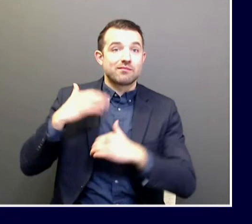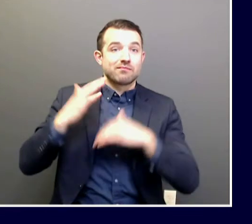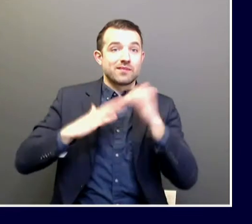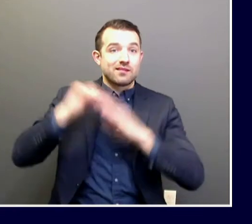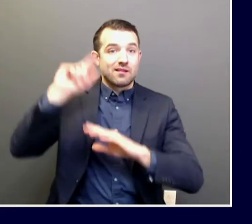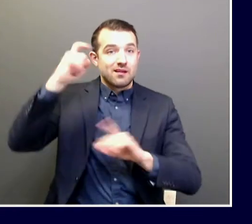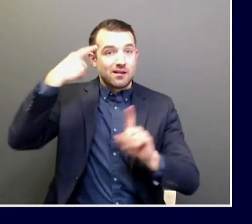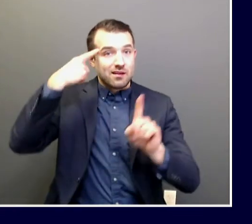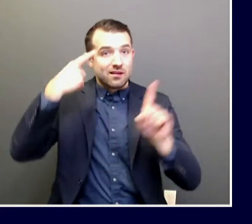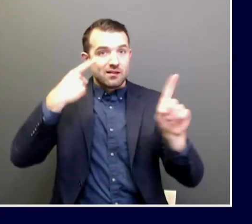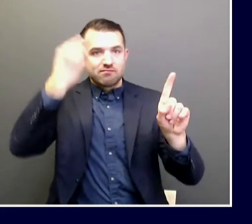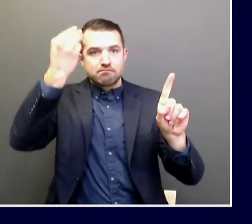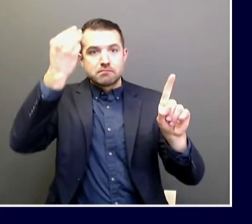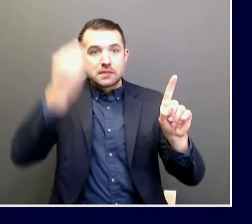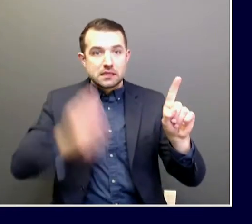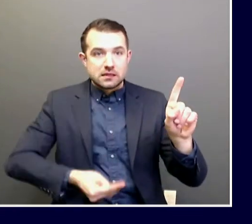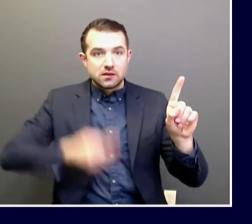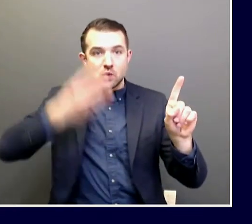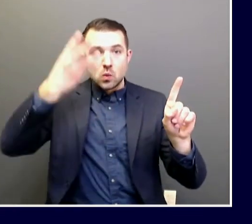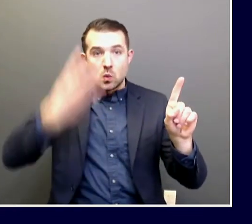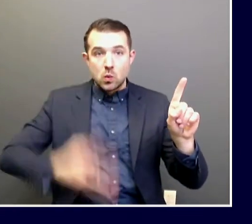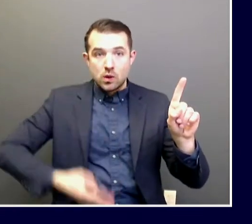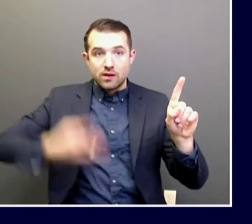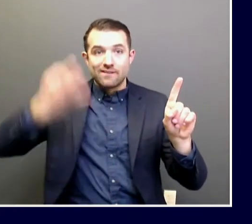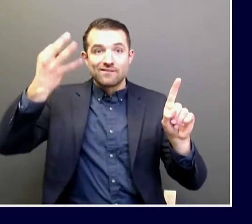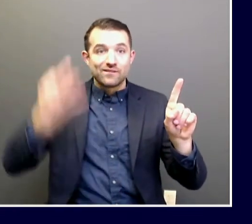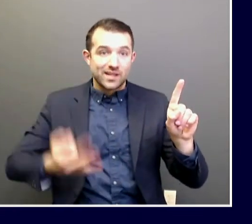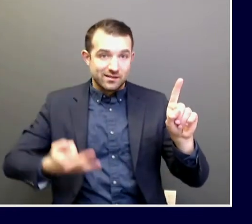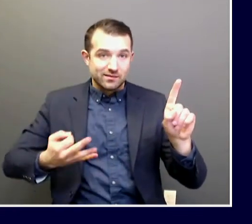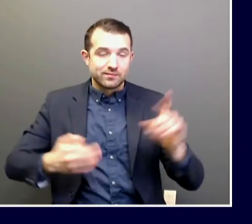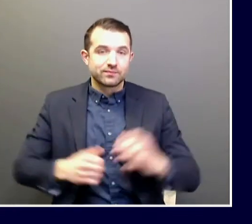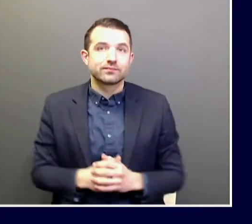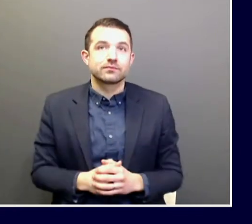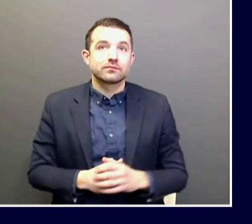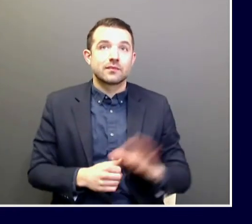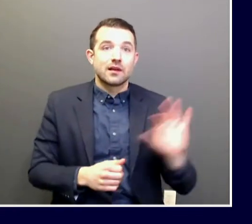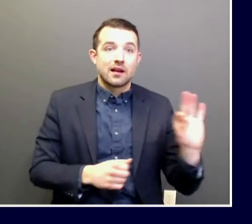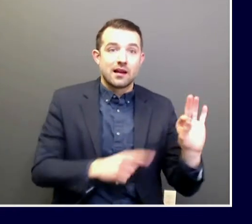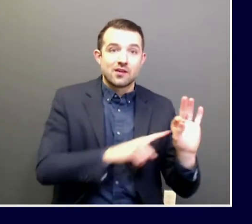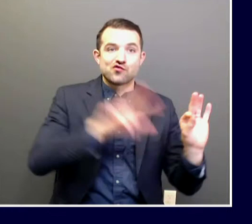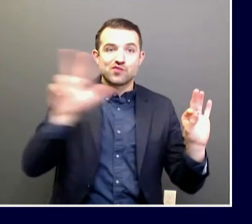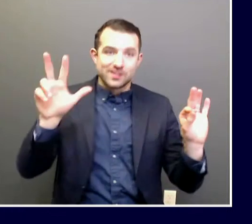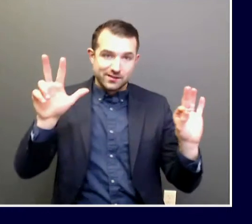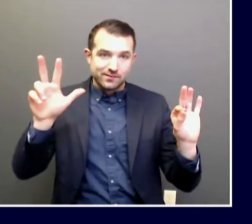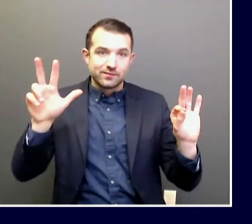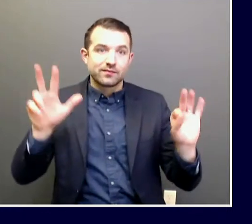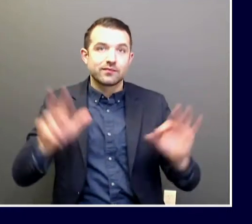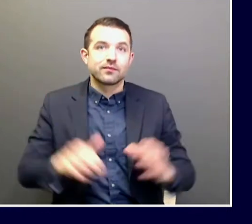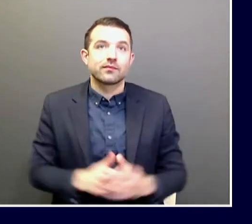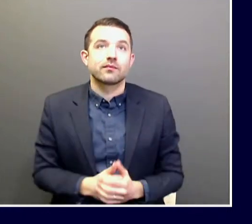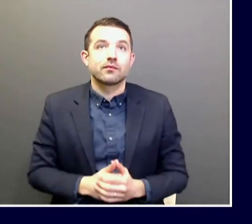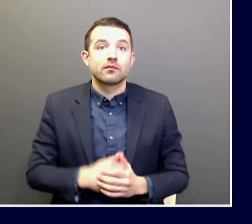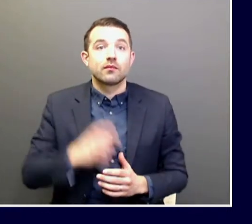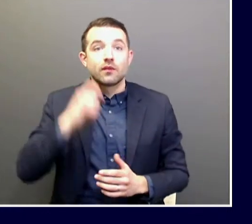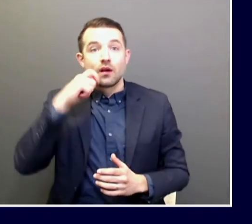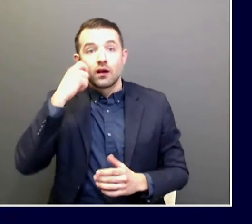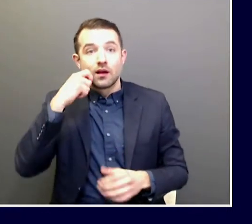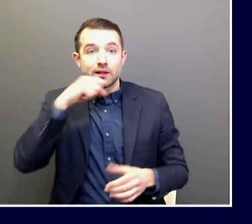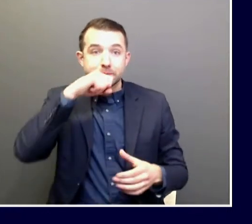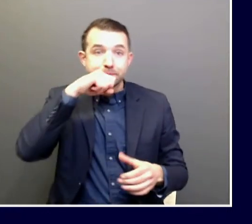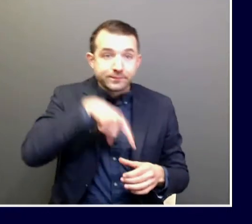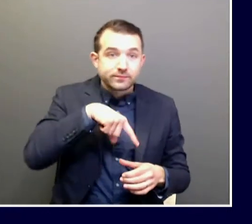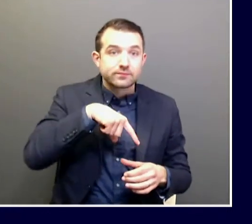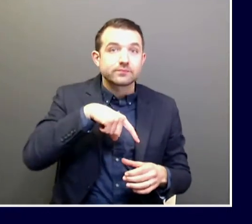Friday from 9 a.m. until 3 p.m. They offer saliva-based PCR testing free of